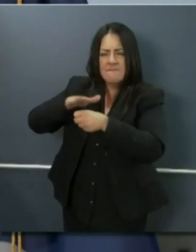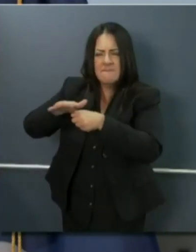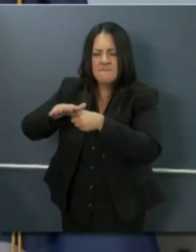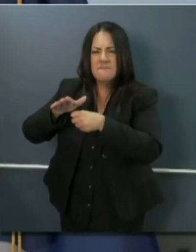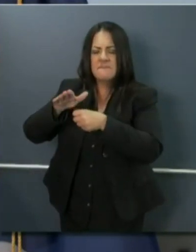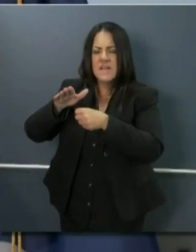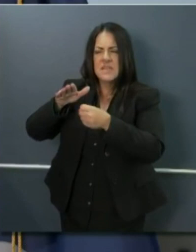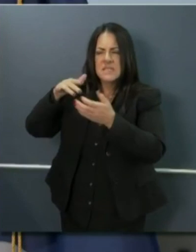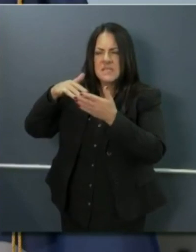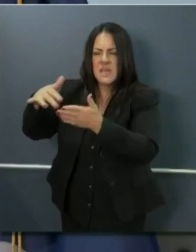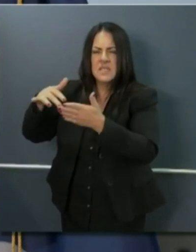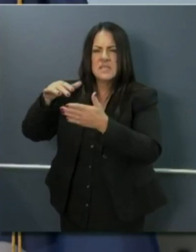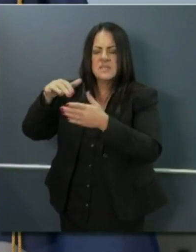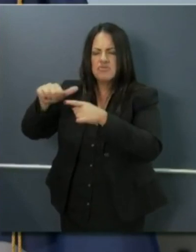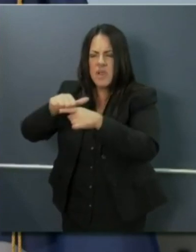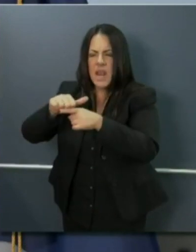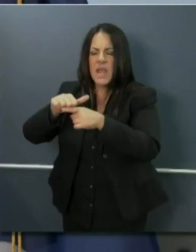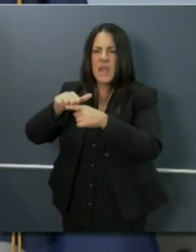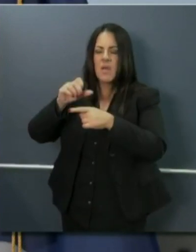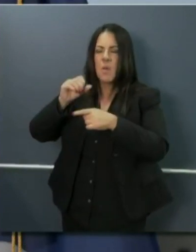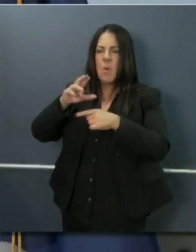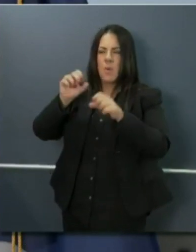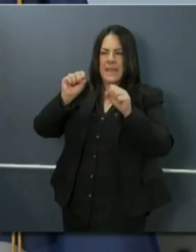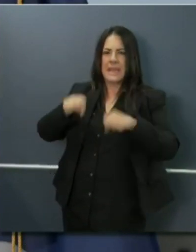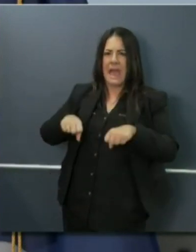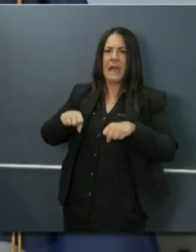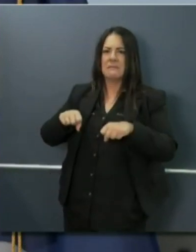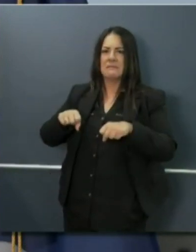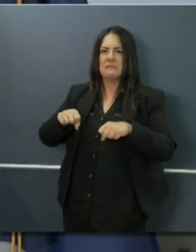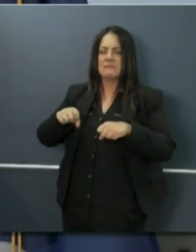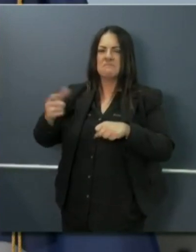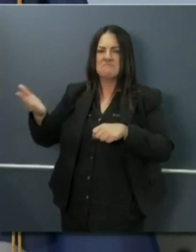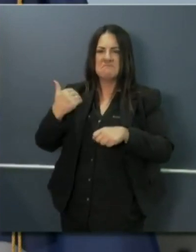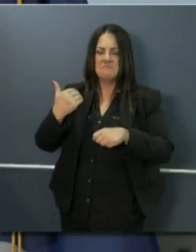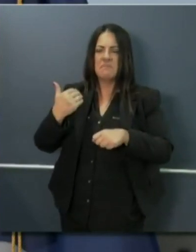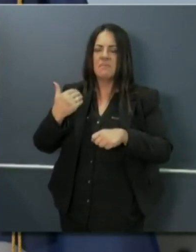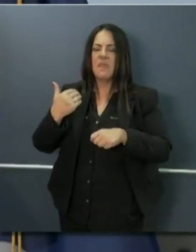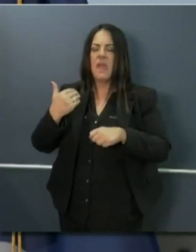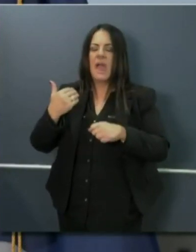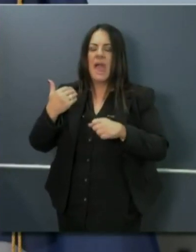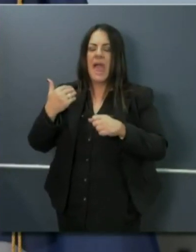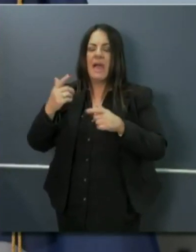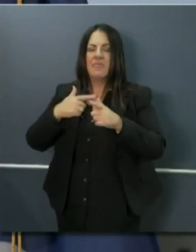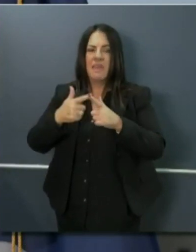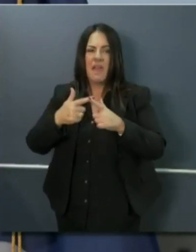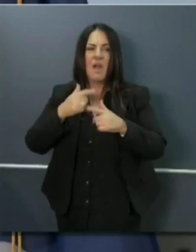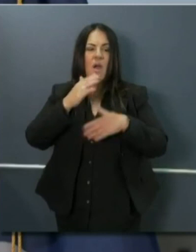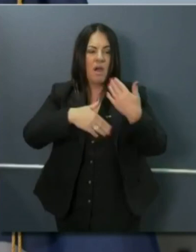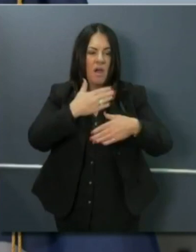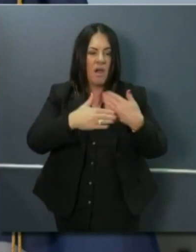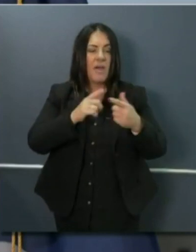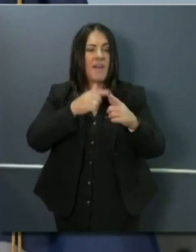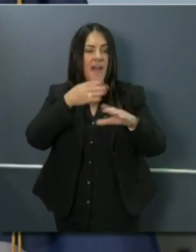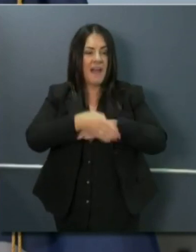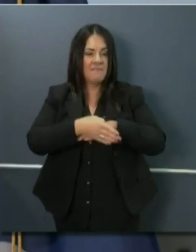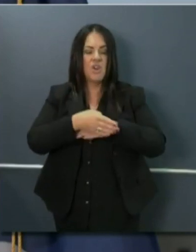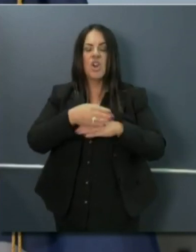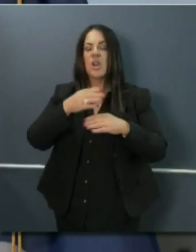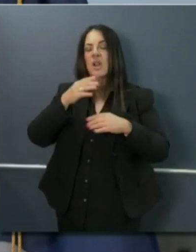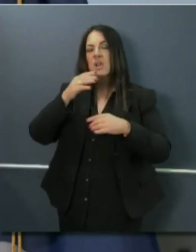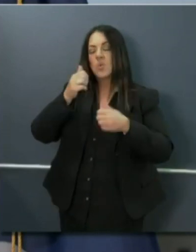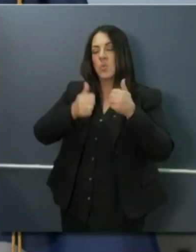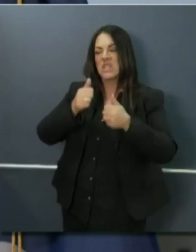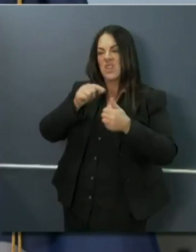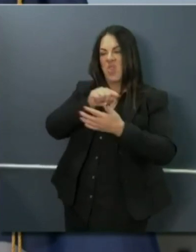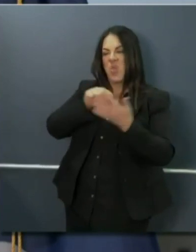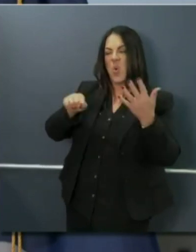fully licensed on an ongoing basis, or whether they need to return back to the classroom and their clinical rotations to finish up